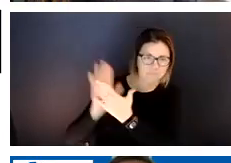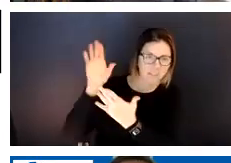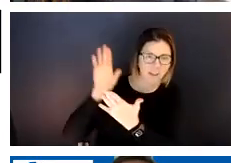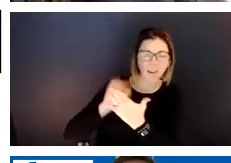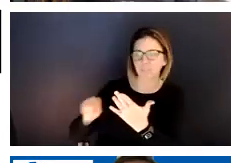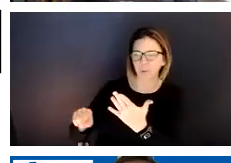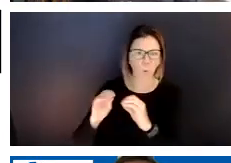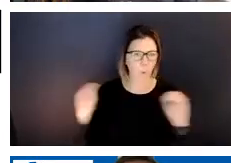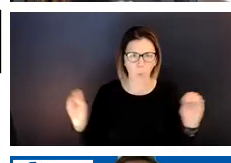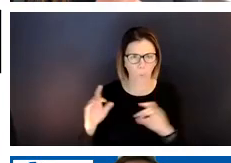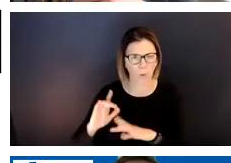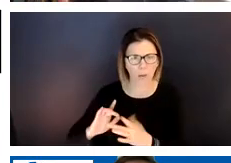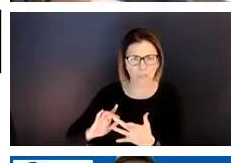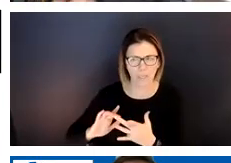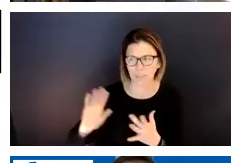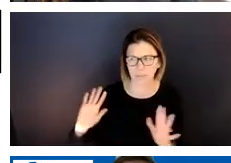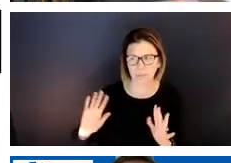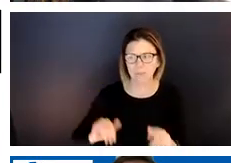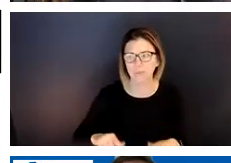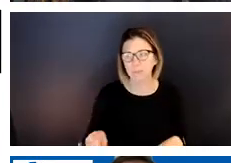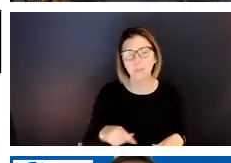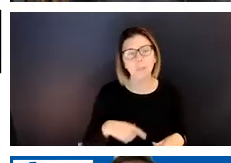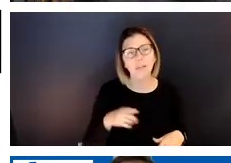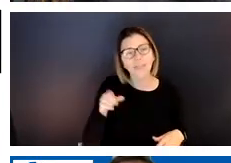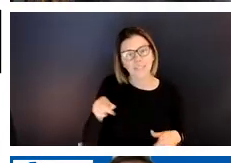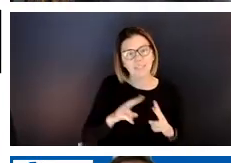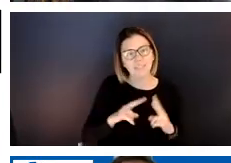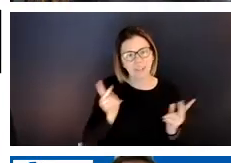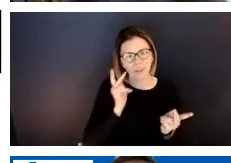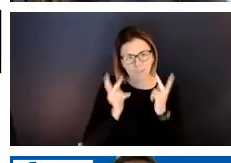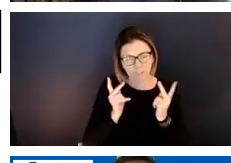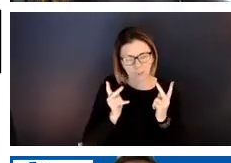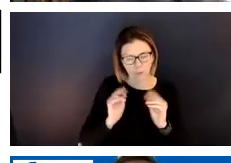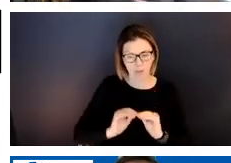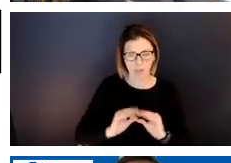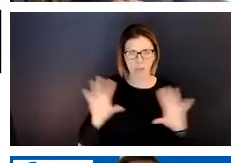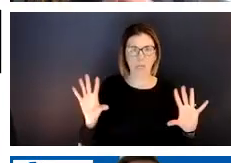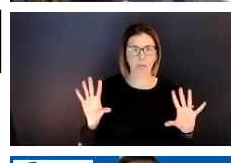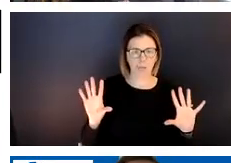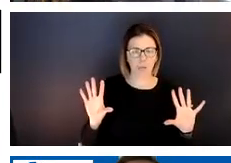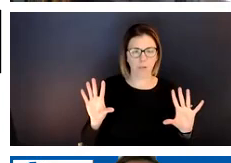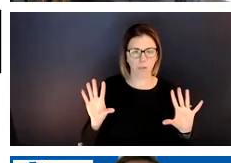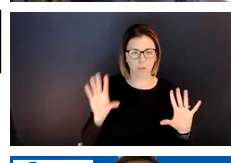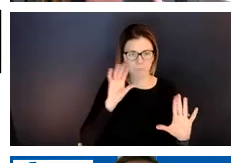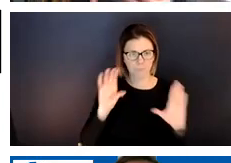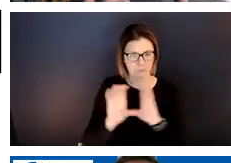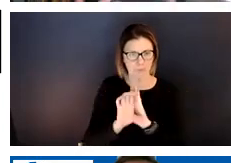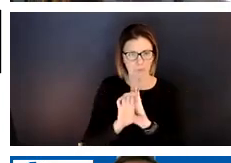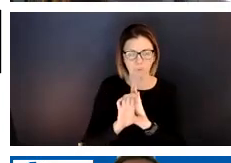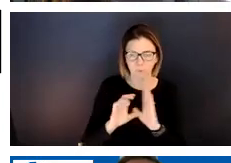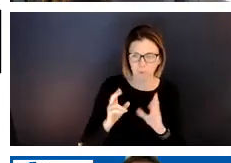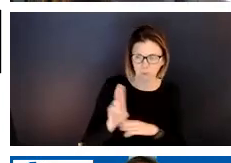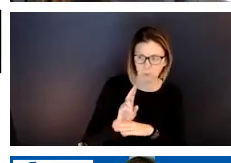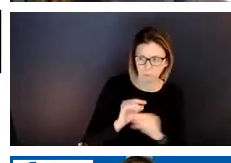contact whatsoever. Once again, this is a very visual, concrete sort of tool that we can use to